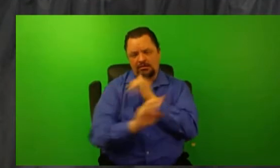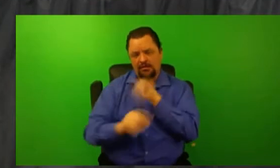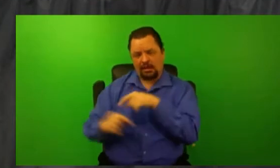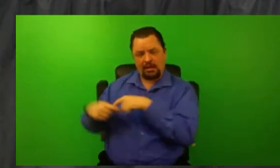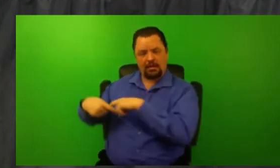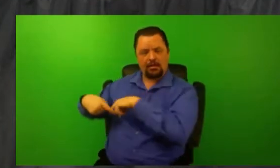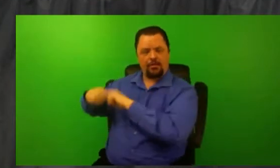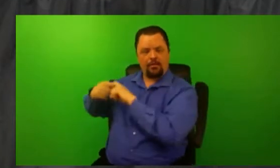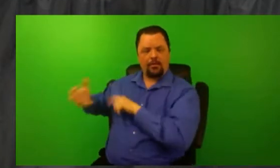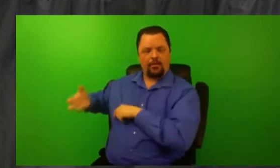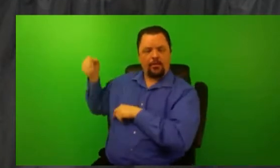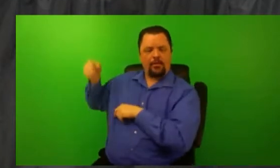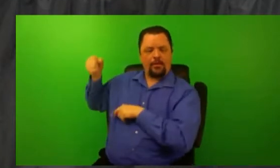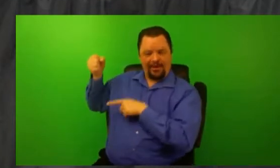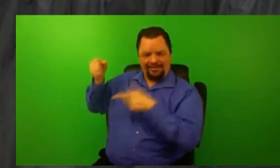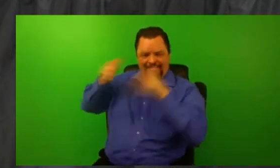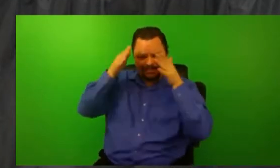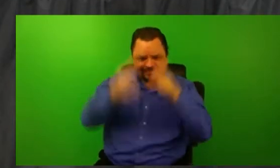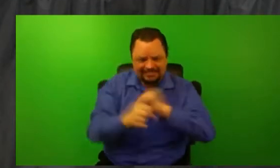soon.